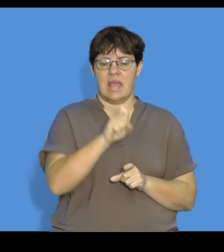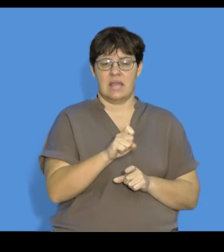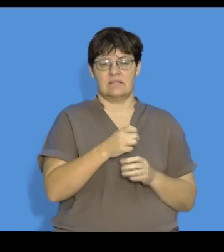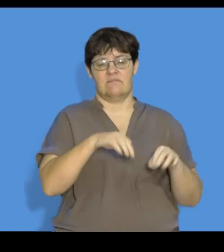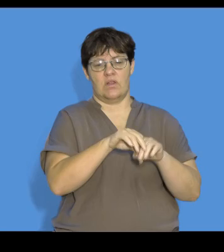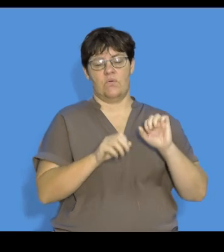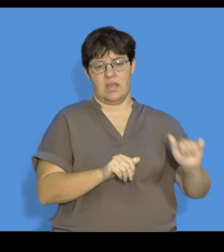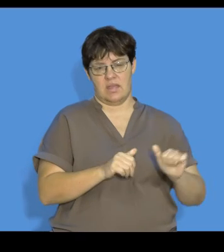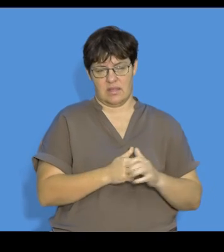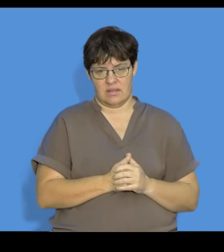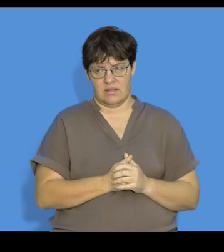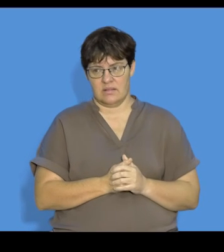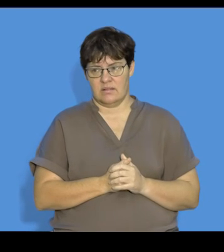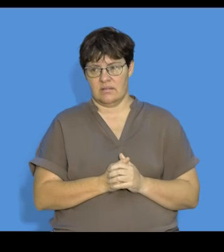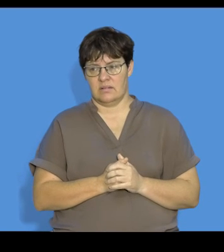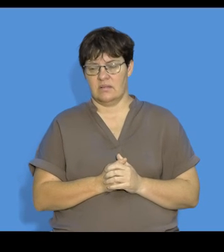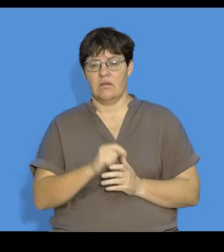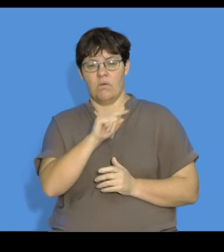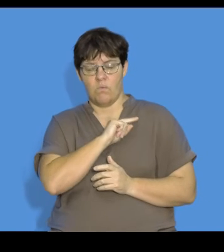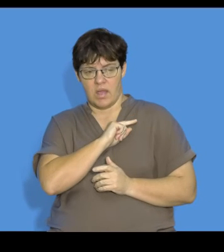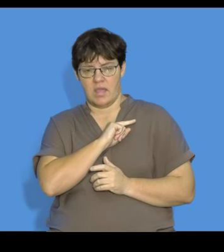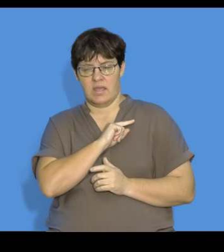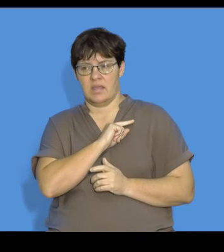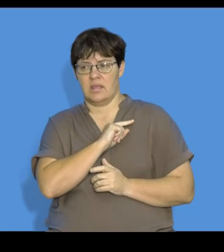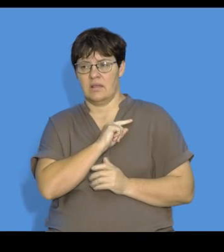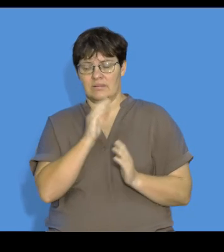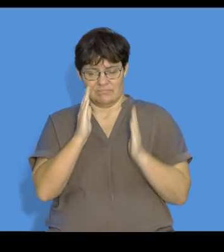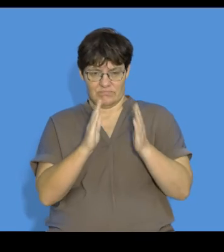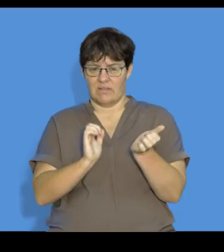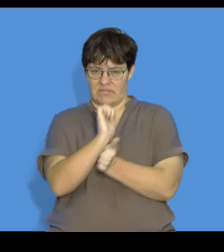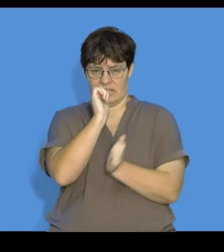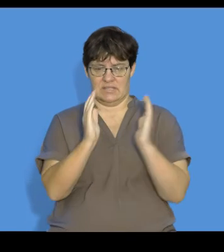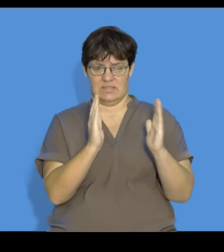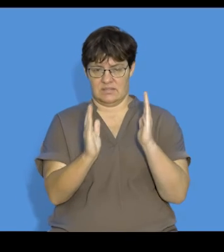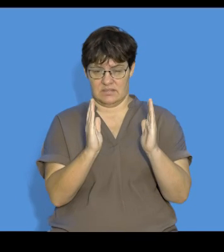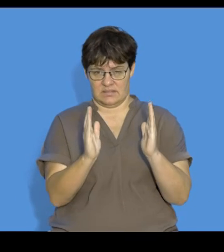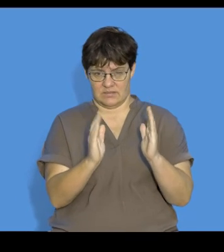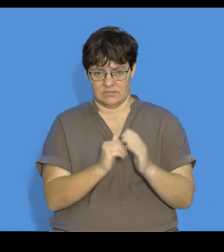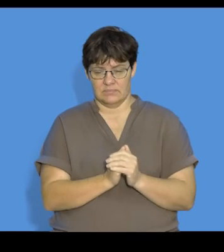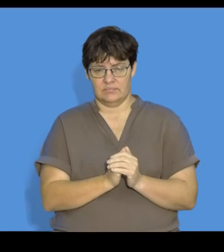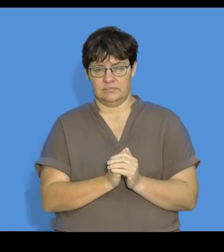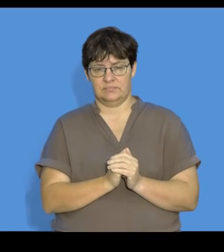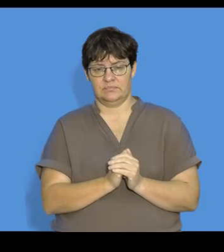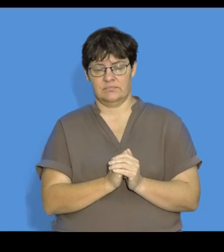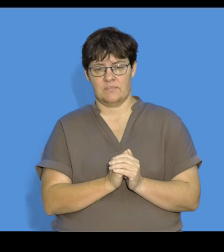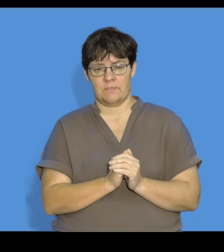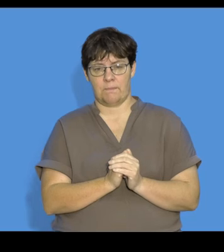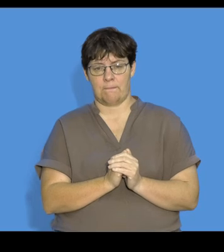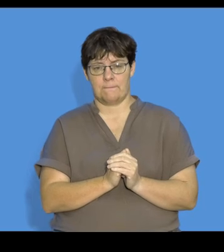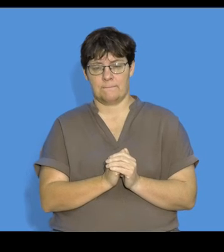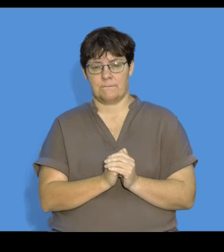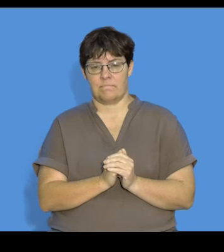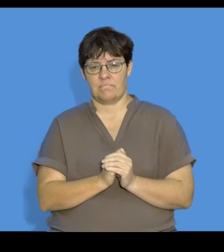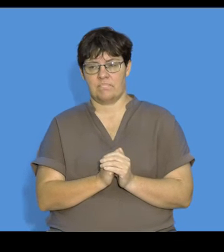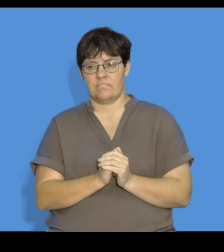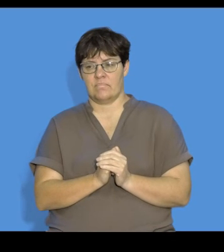of A, right? Because it is trapped in between this arrow that I was showing you. But